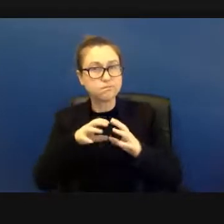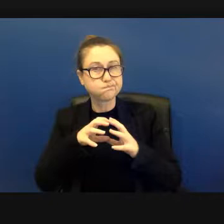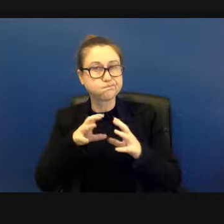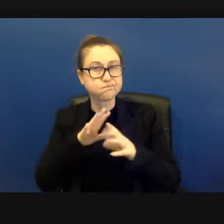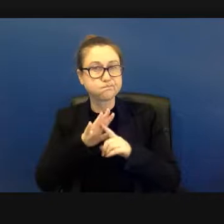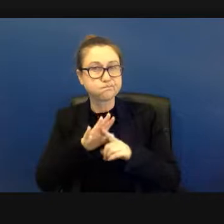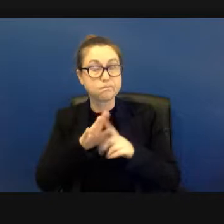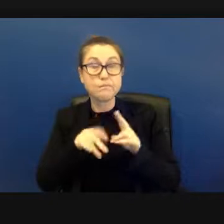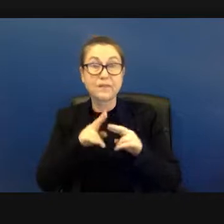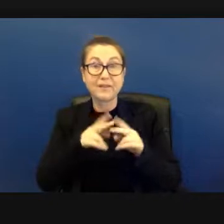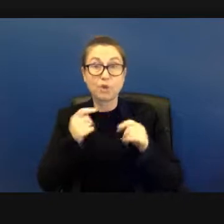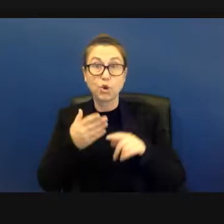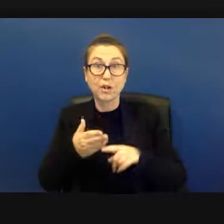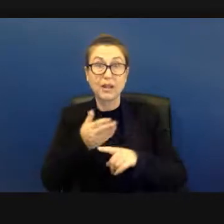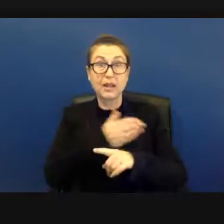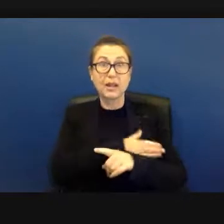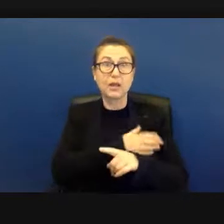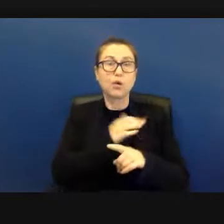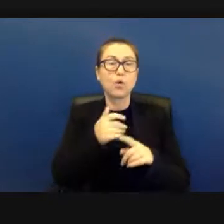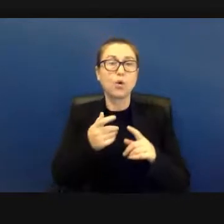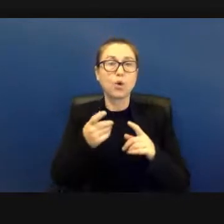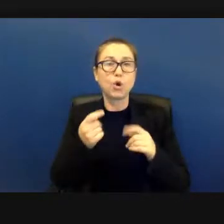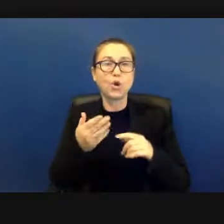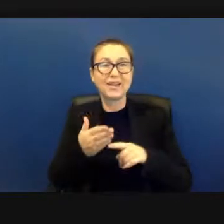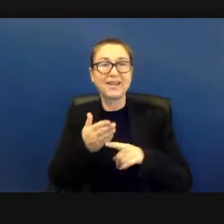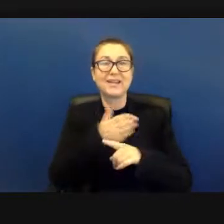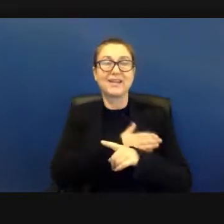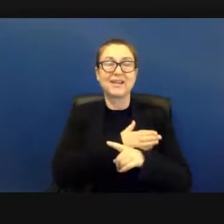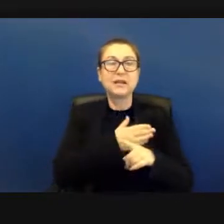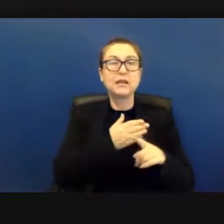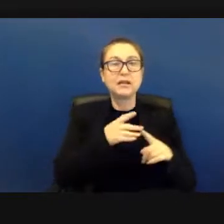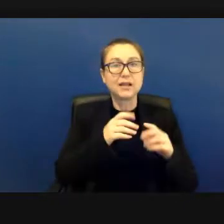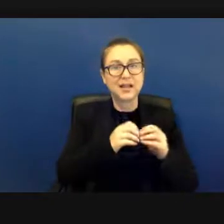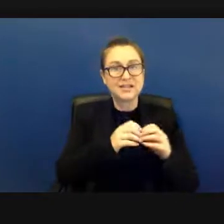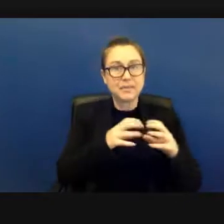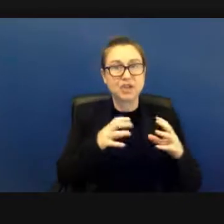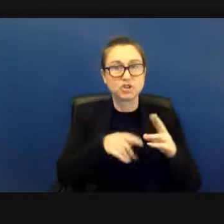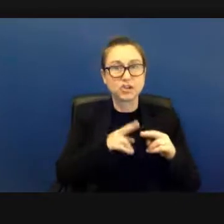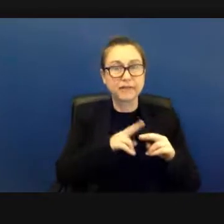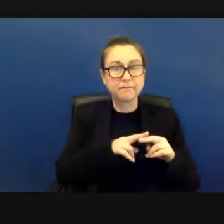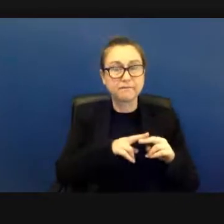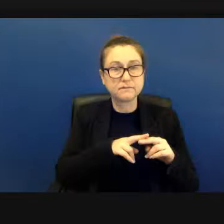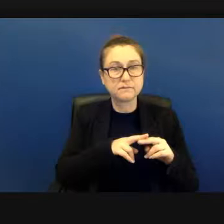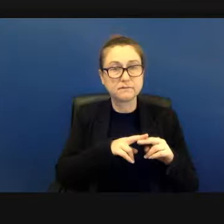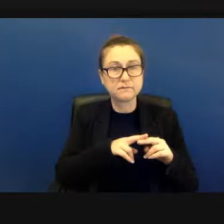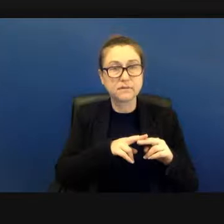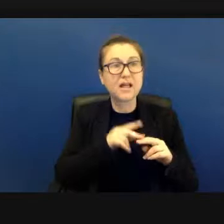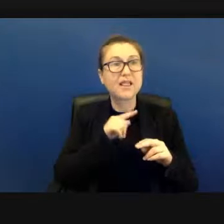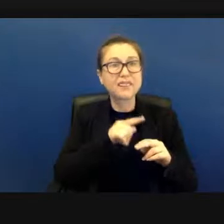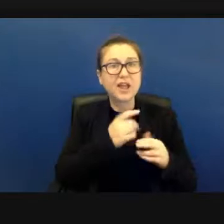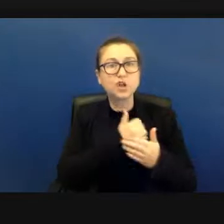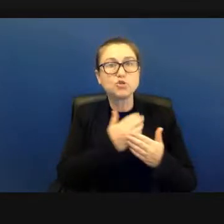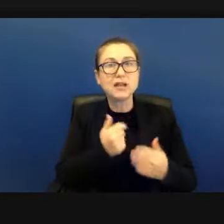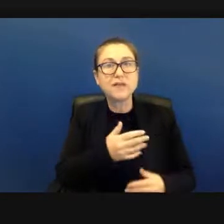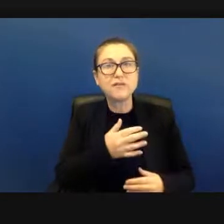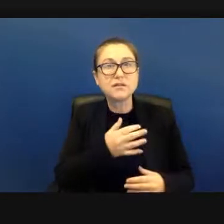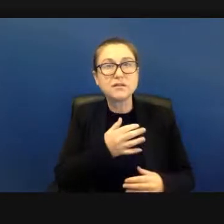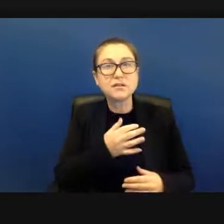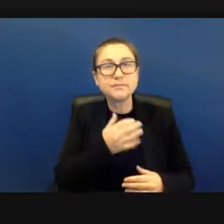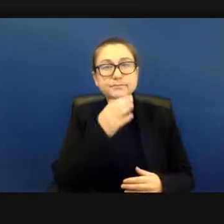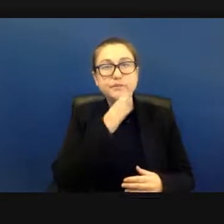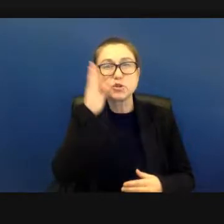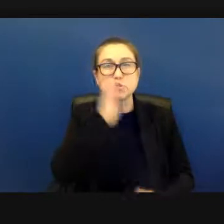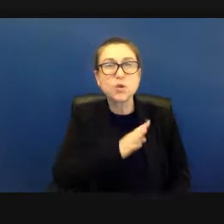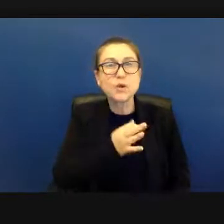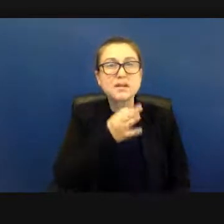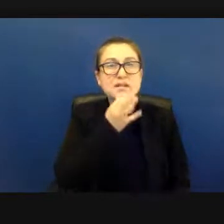early neurological or early infarct expansion tend to have smaller strokes,